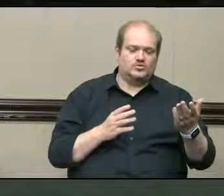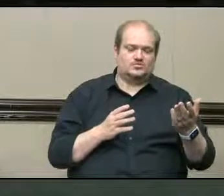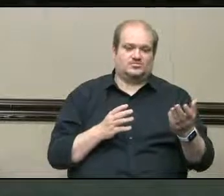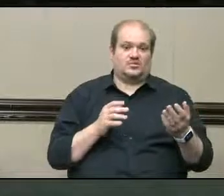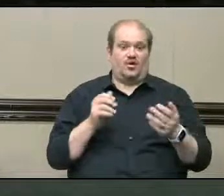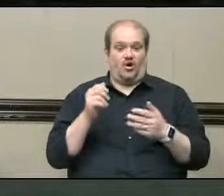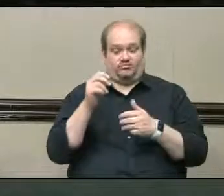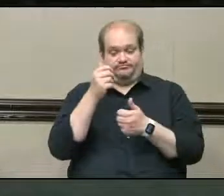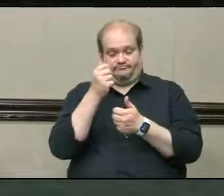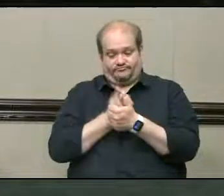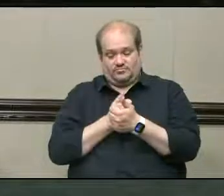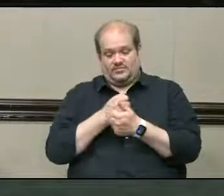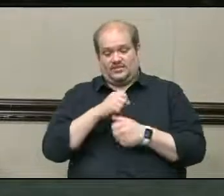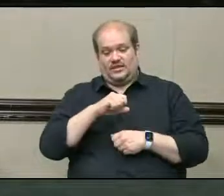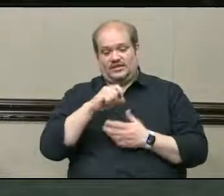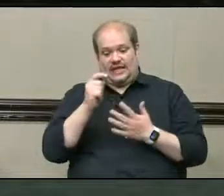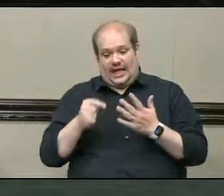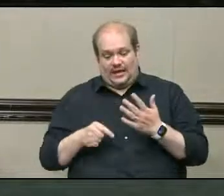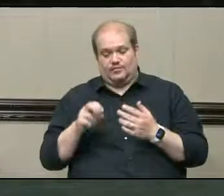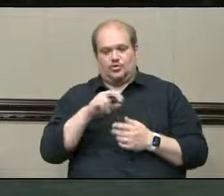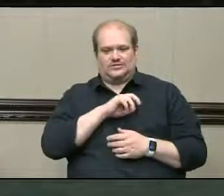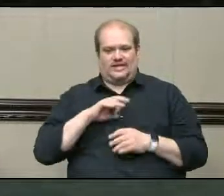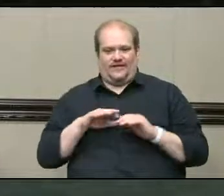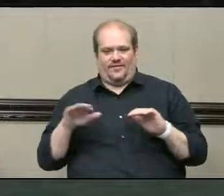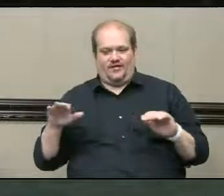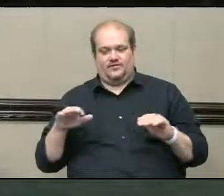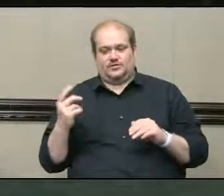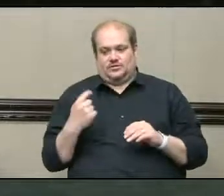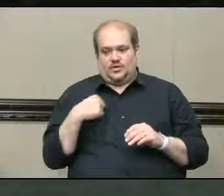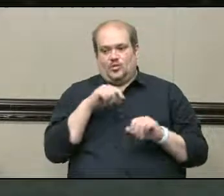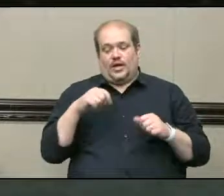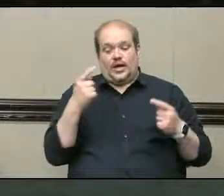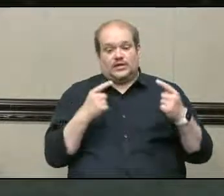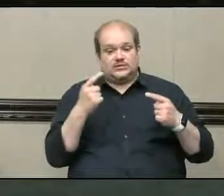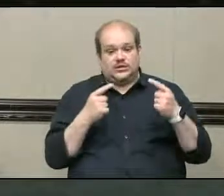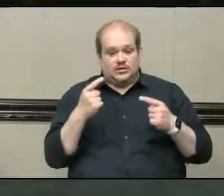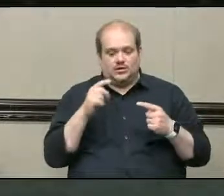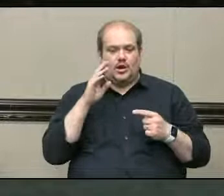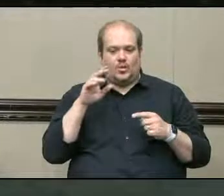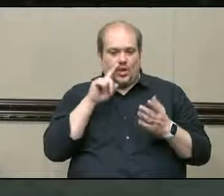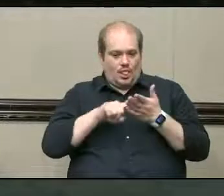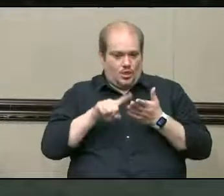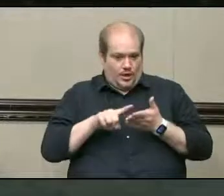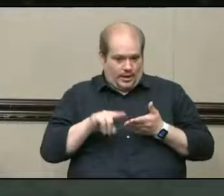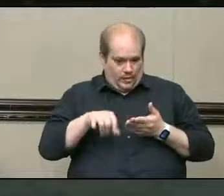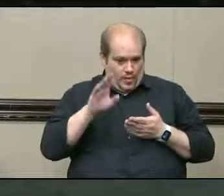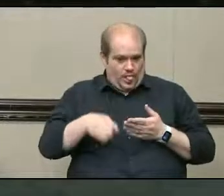item base or even a staff level base. So it's something that we can consider and that we will look at.